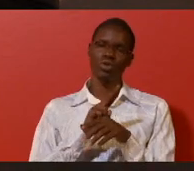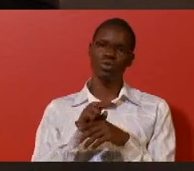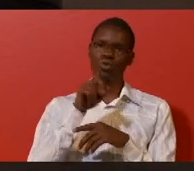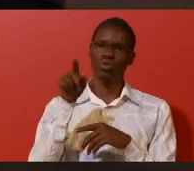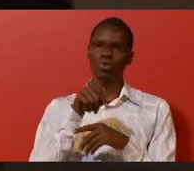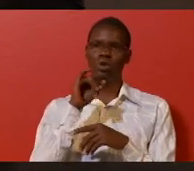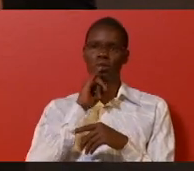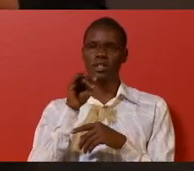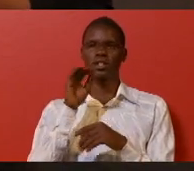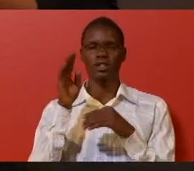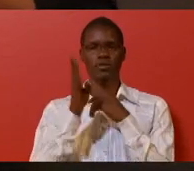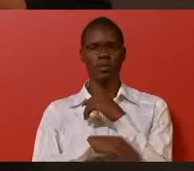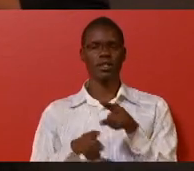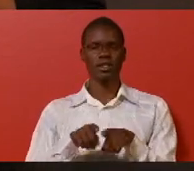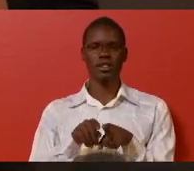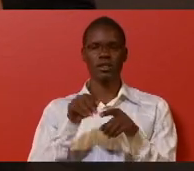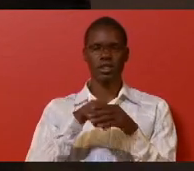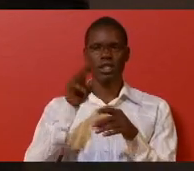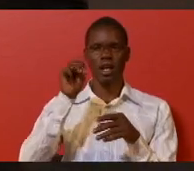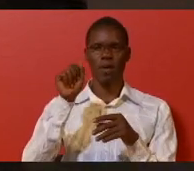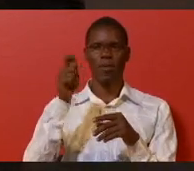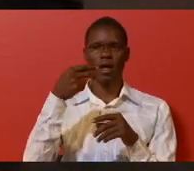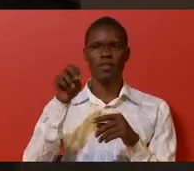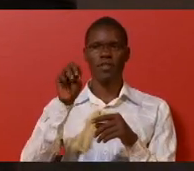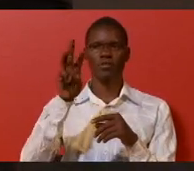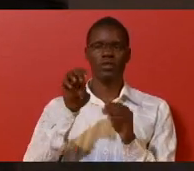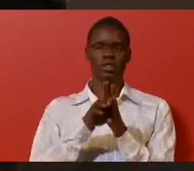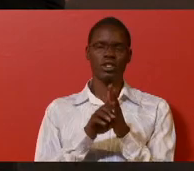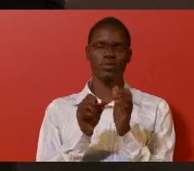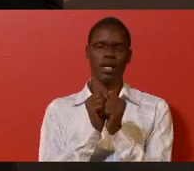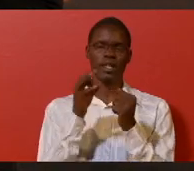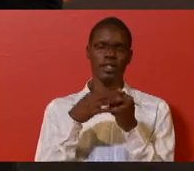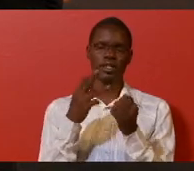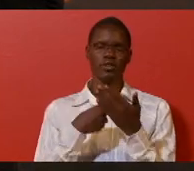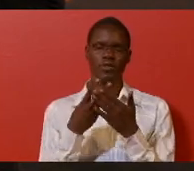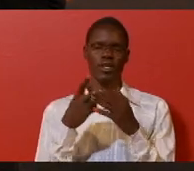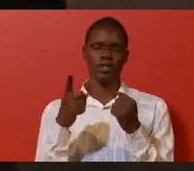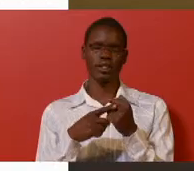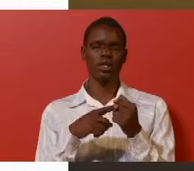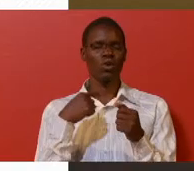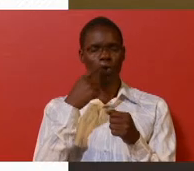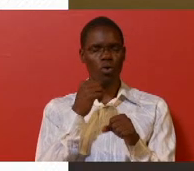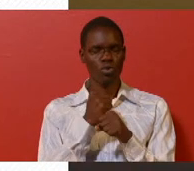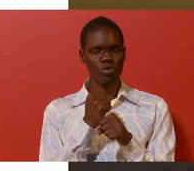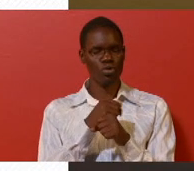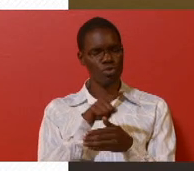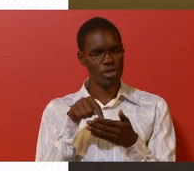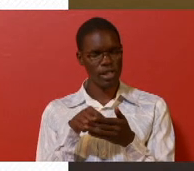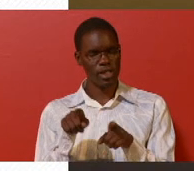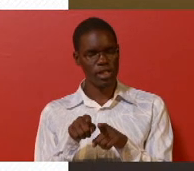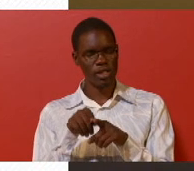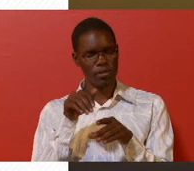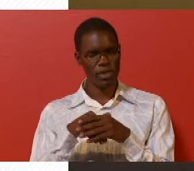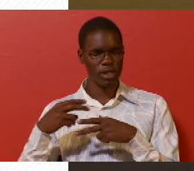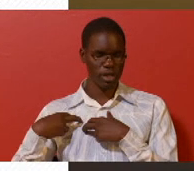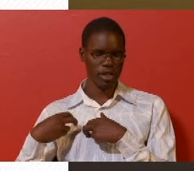sexuality. In Matthew chapter 18 and verse 6, the Bible says, whoever causes one of these little ones who believe in me to sin,